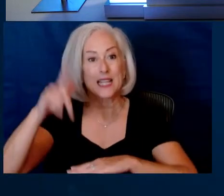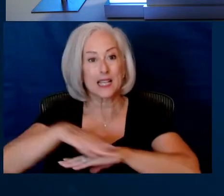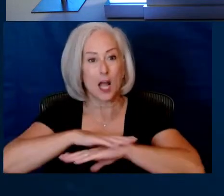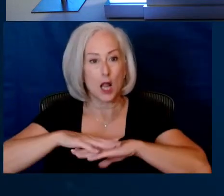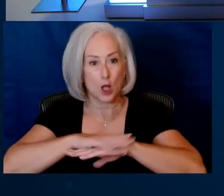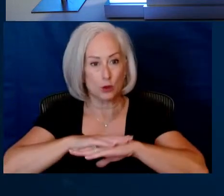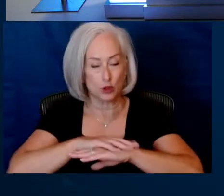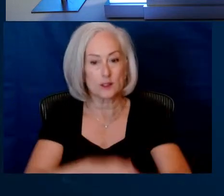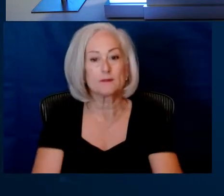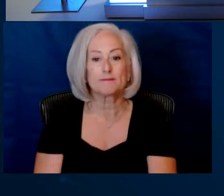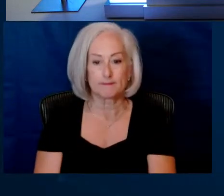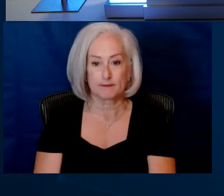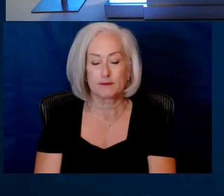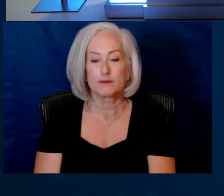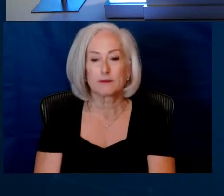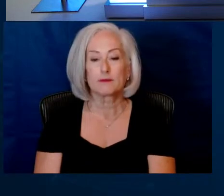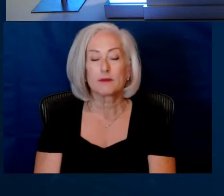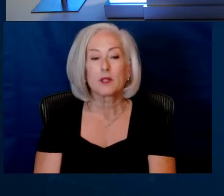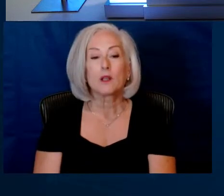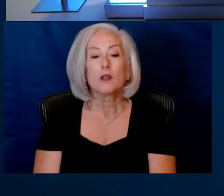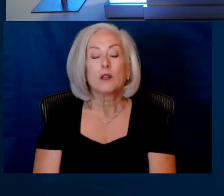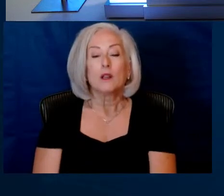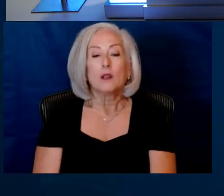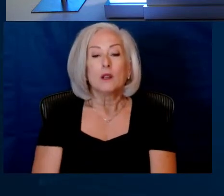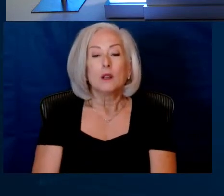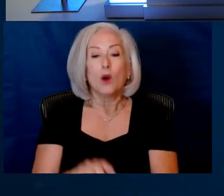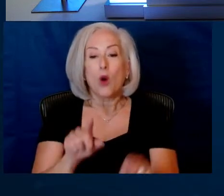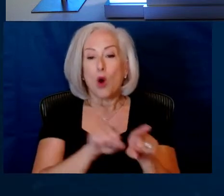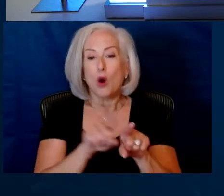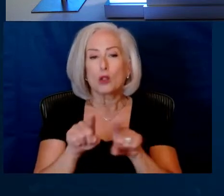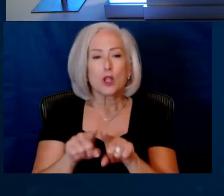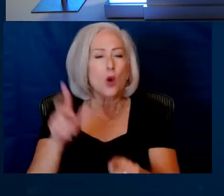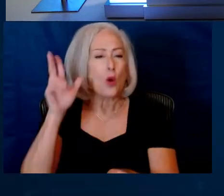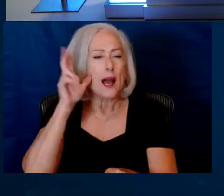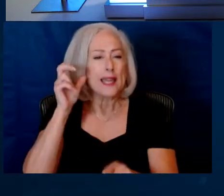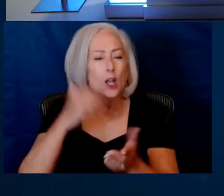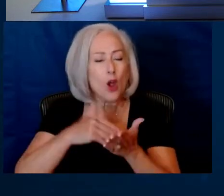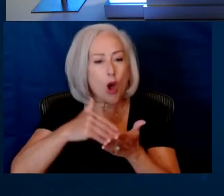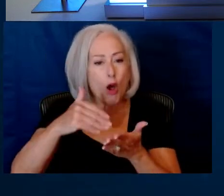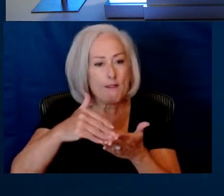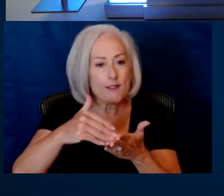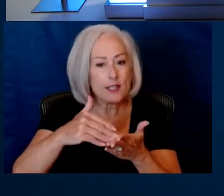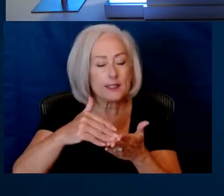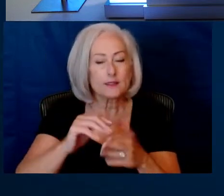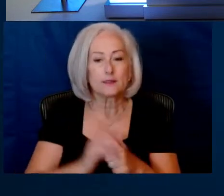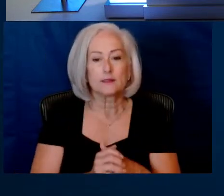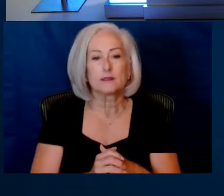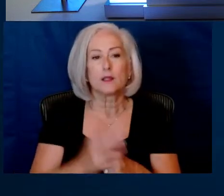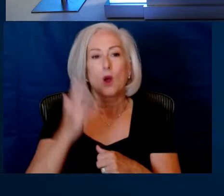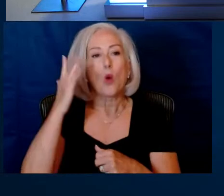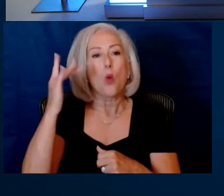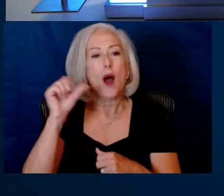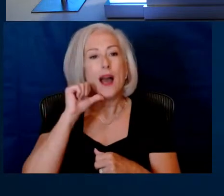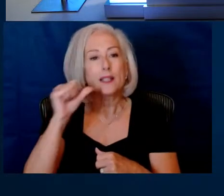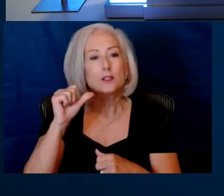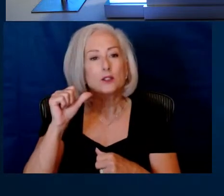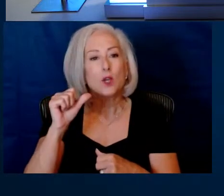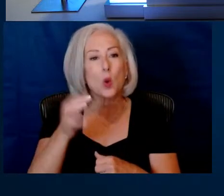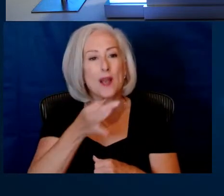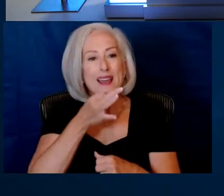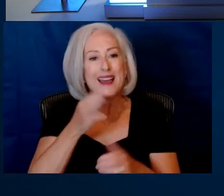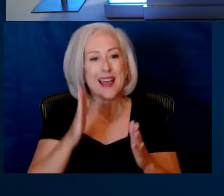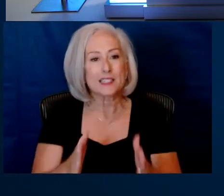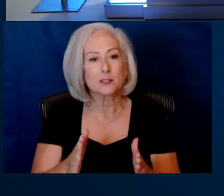ones. Okay, so then on that same note, and I hear this a lot too, but another question was, why don't experts recommend spray